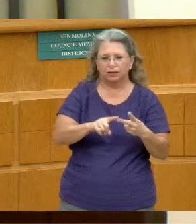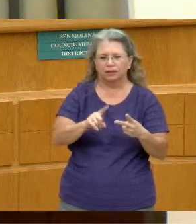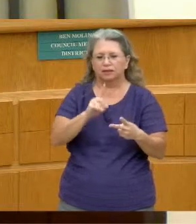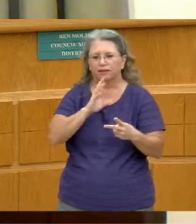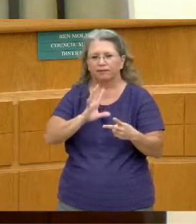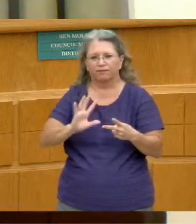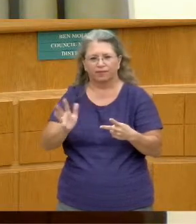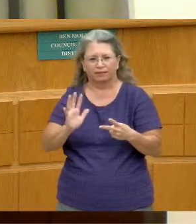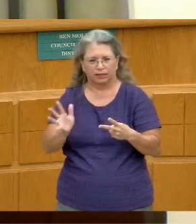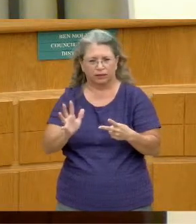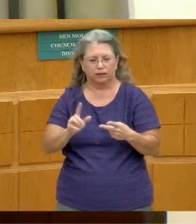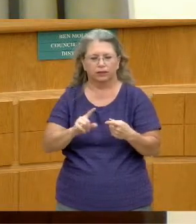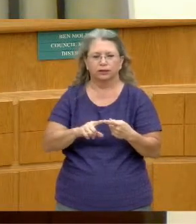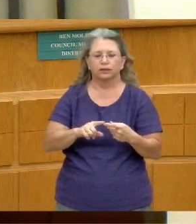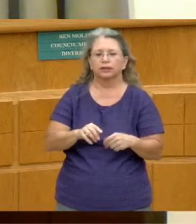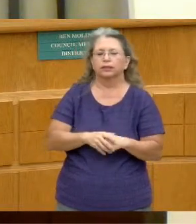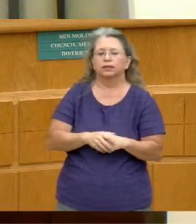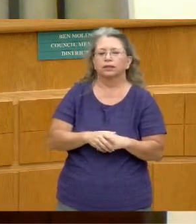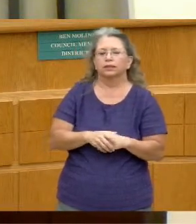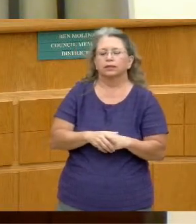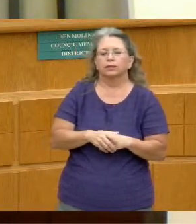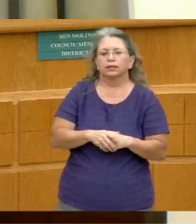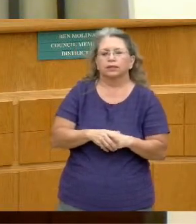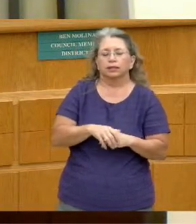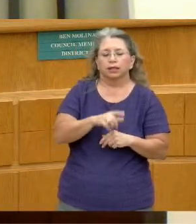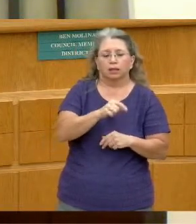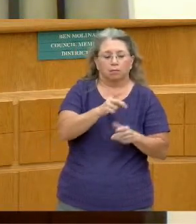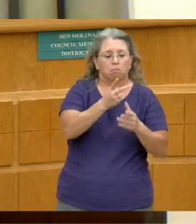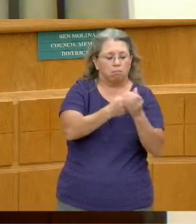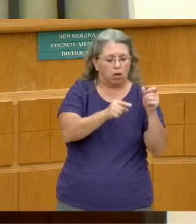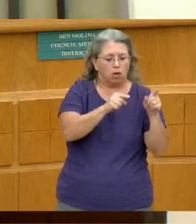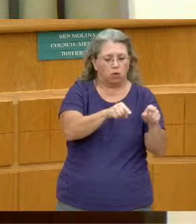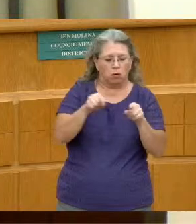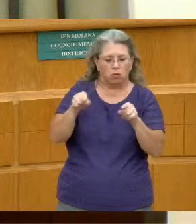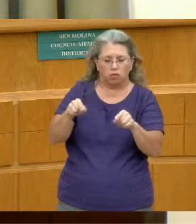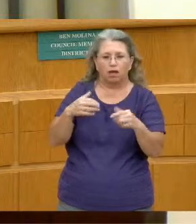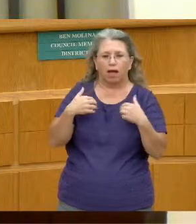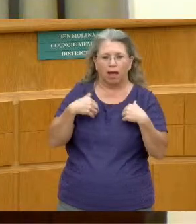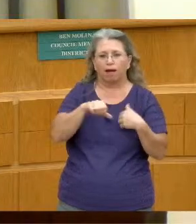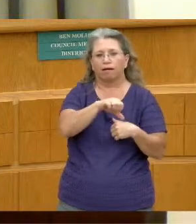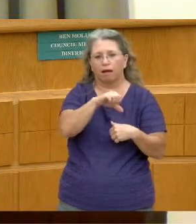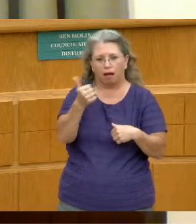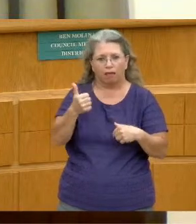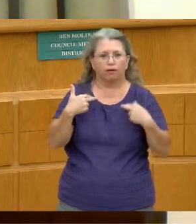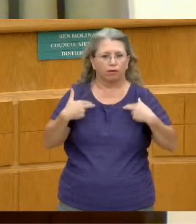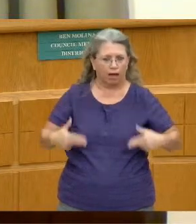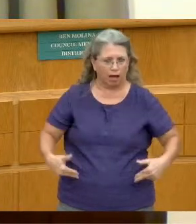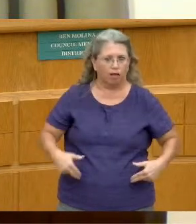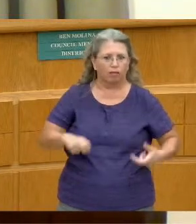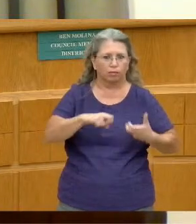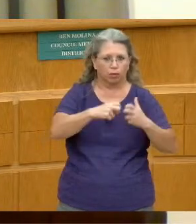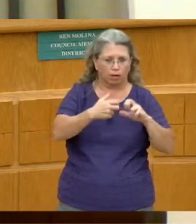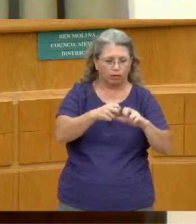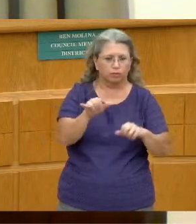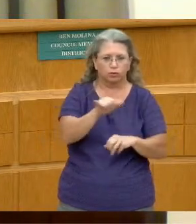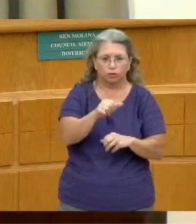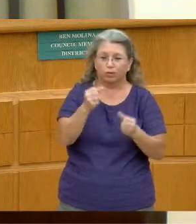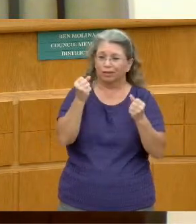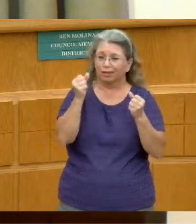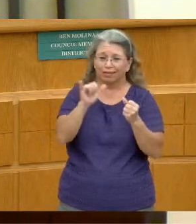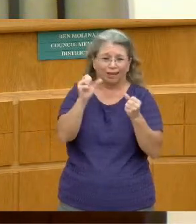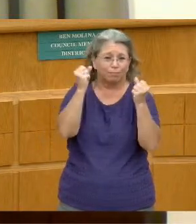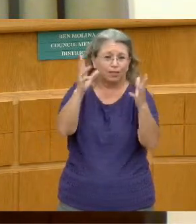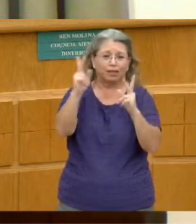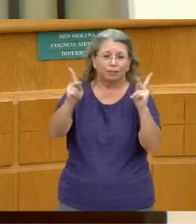These individuals also had comorbidities, like many individuals in our population do have, but